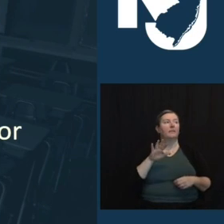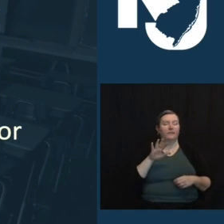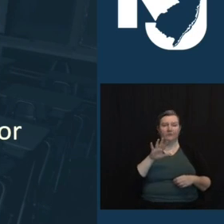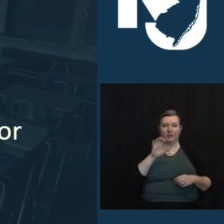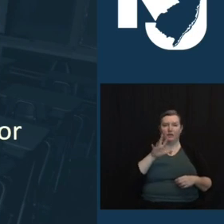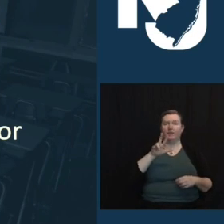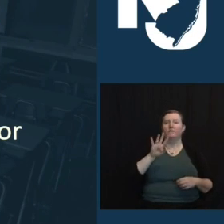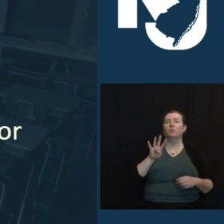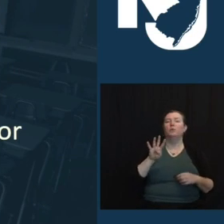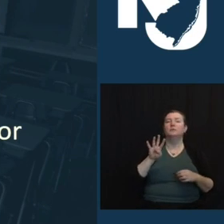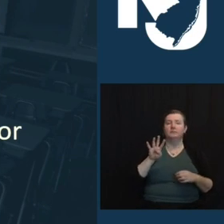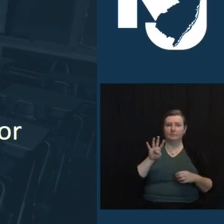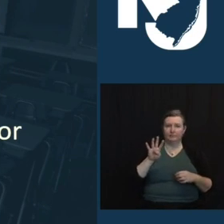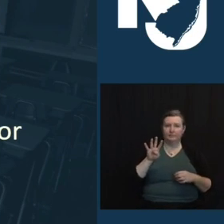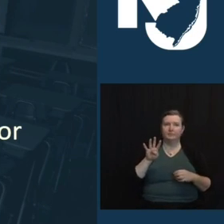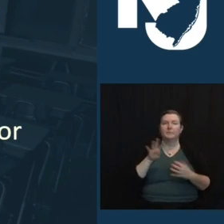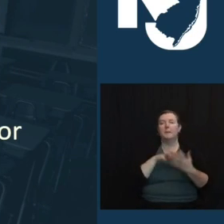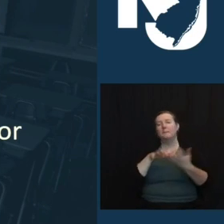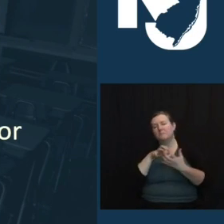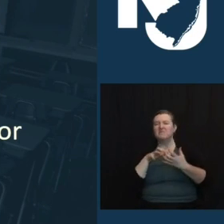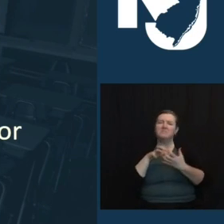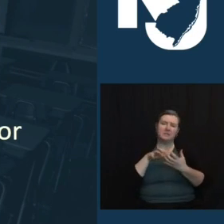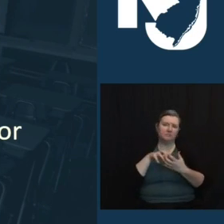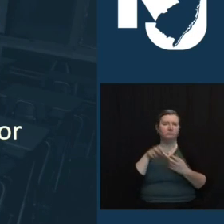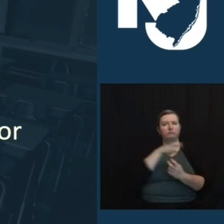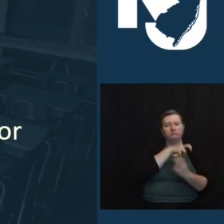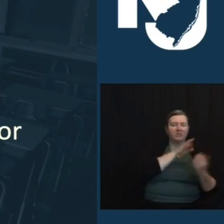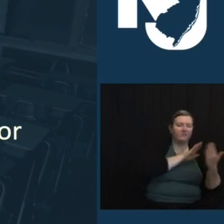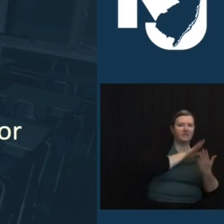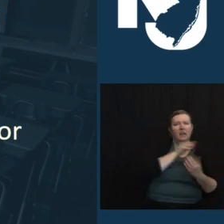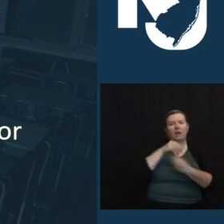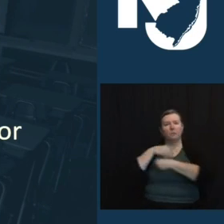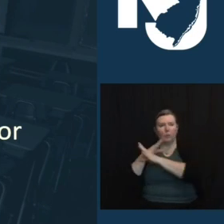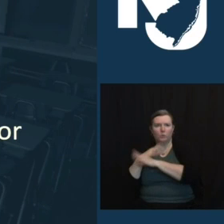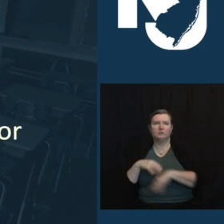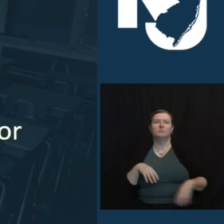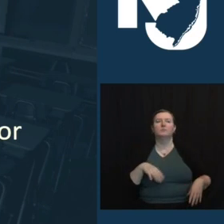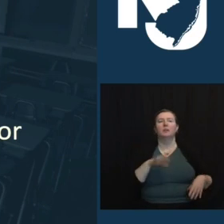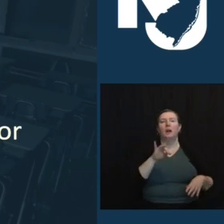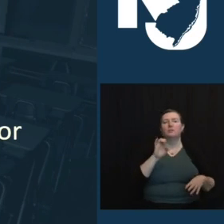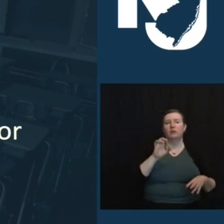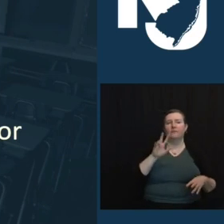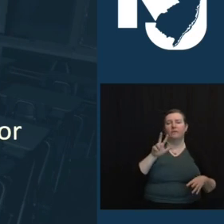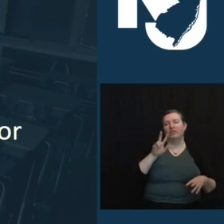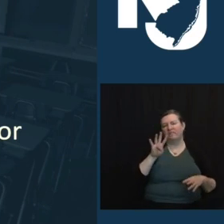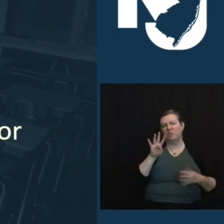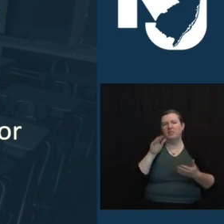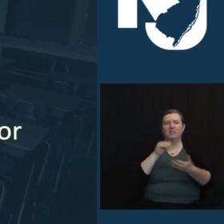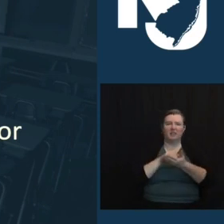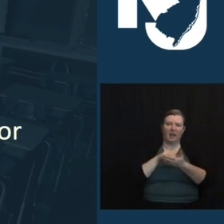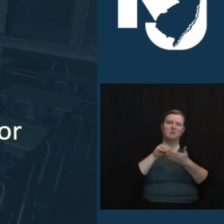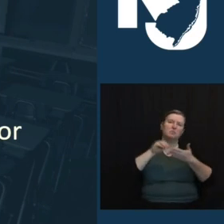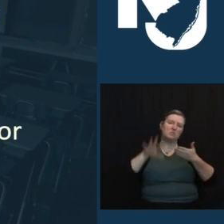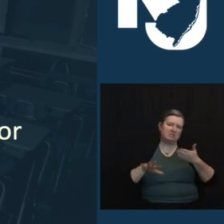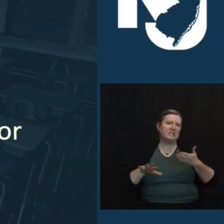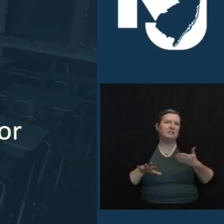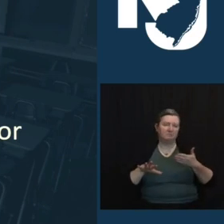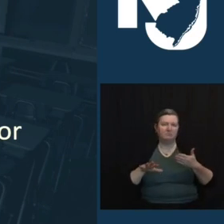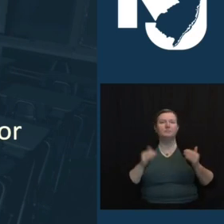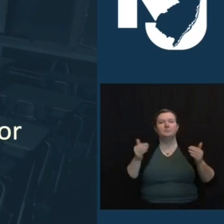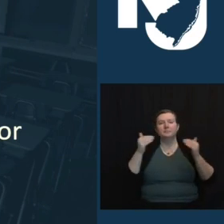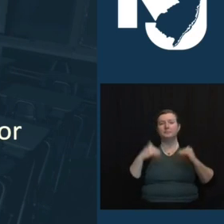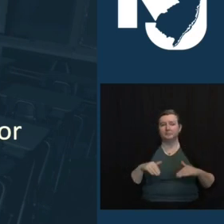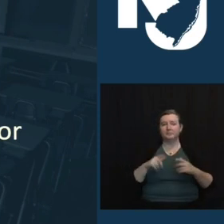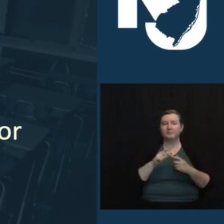hybrid instruction. That accounts for more than 843,000 students, and the shift from hybrid to full-time in-person